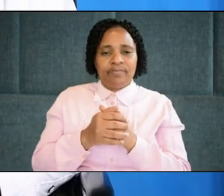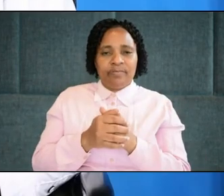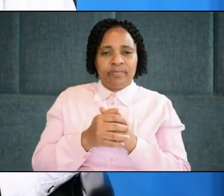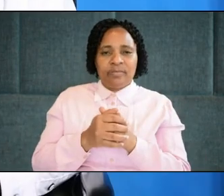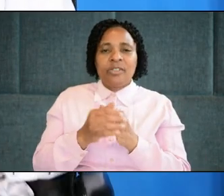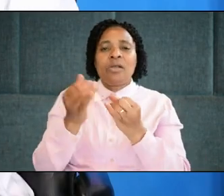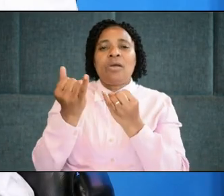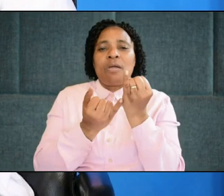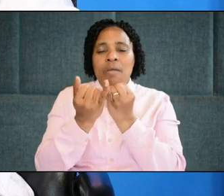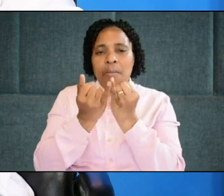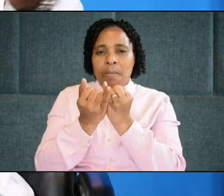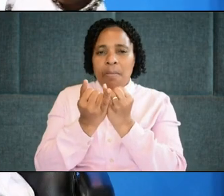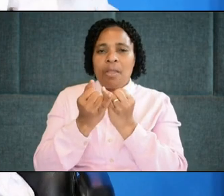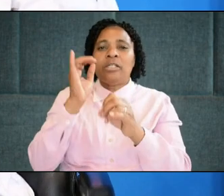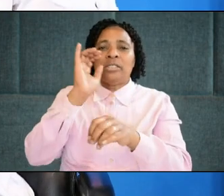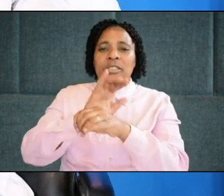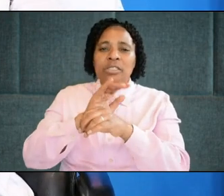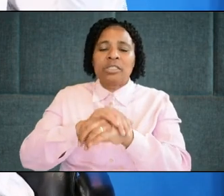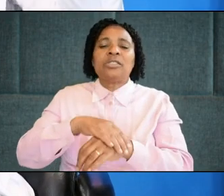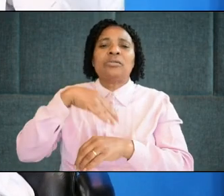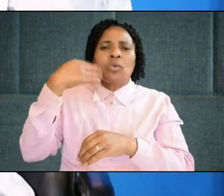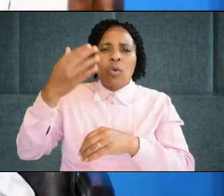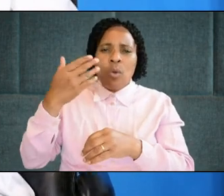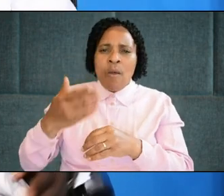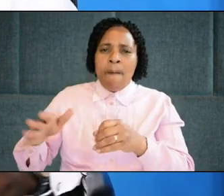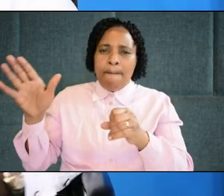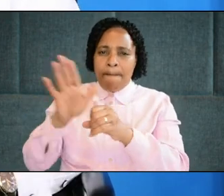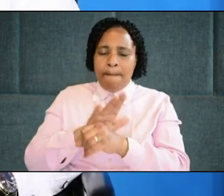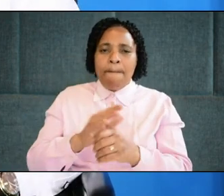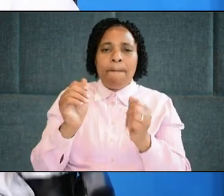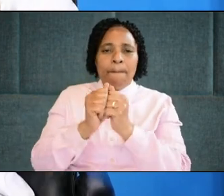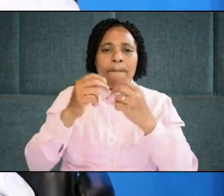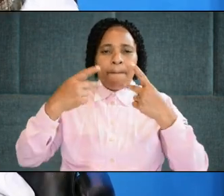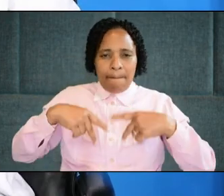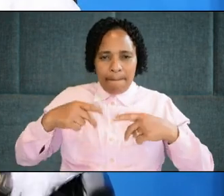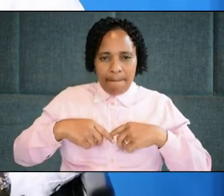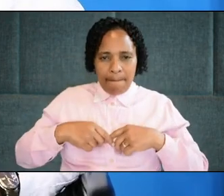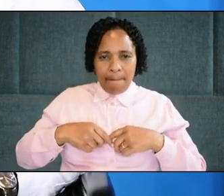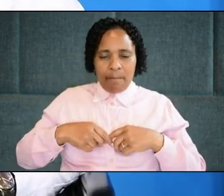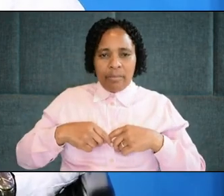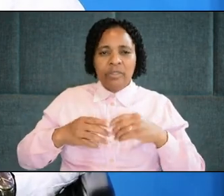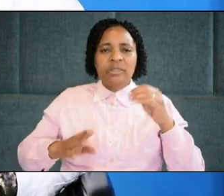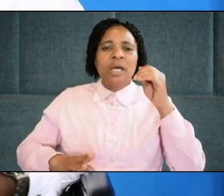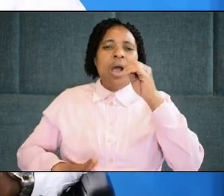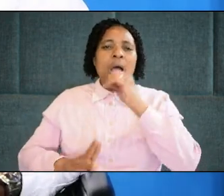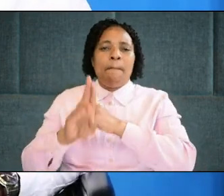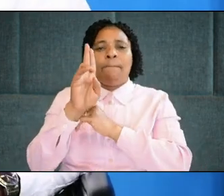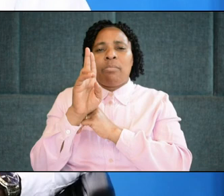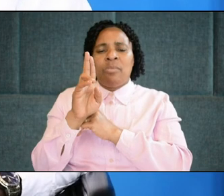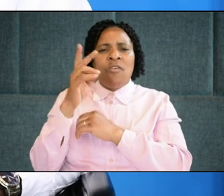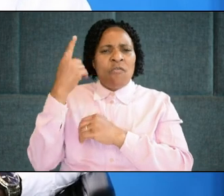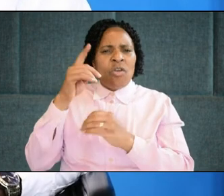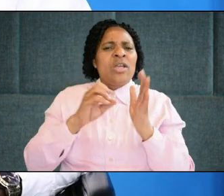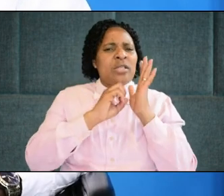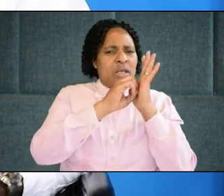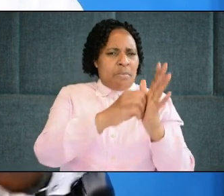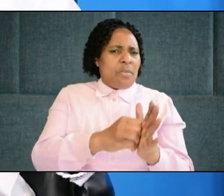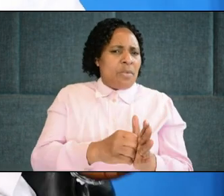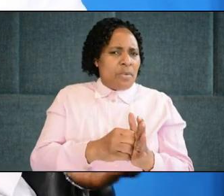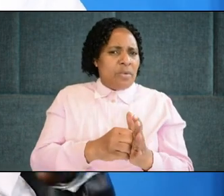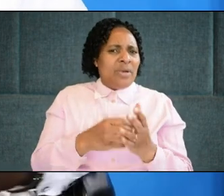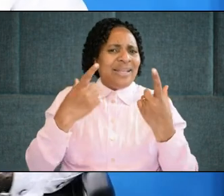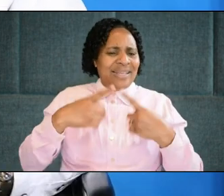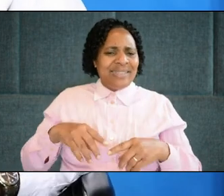And on Sabbath, the church is always filled with people up till the balcony. So for example, let's say